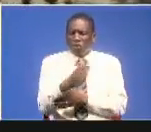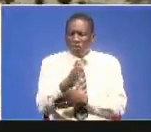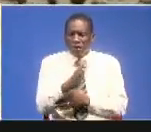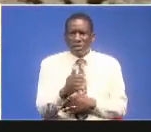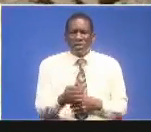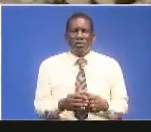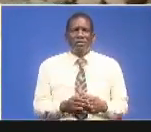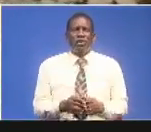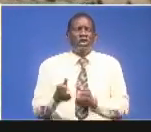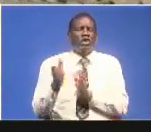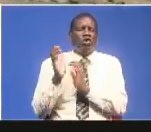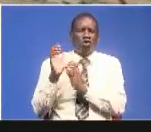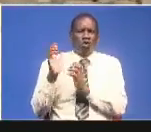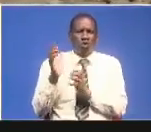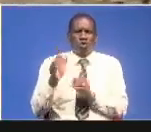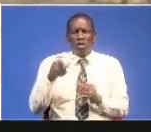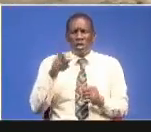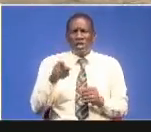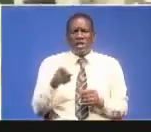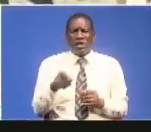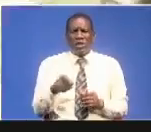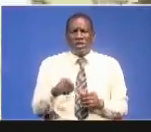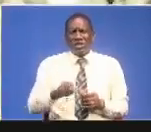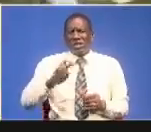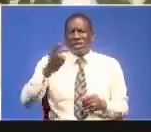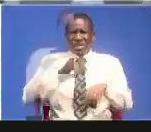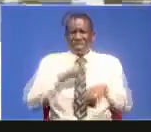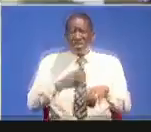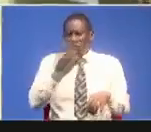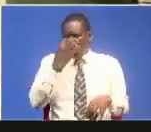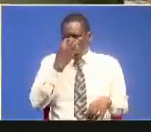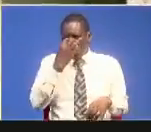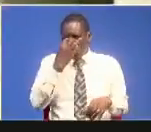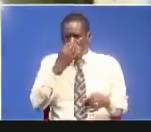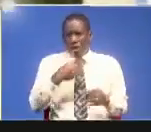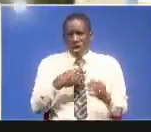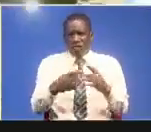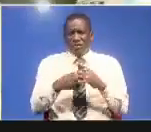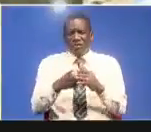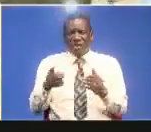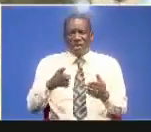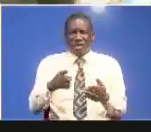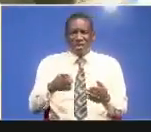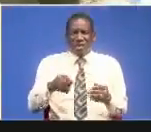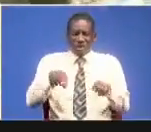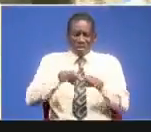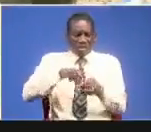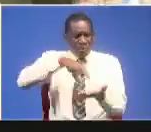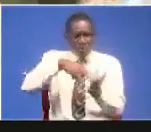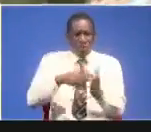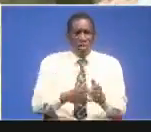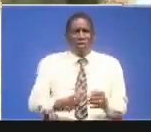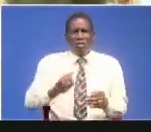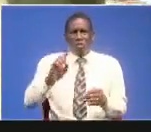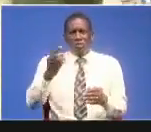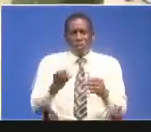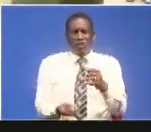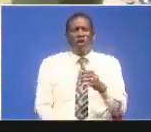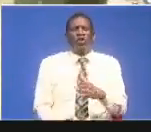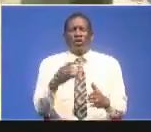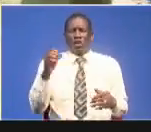in Korogosho. This marks the second time Ruto has initiated a similar project, with the first launched